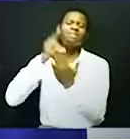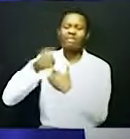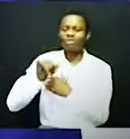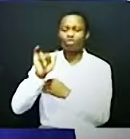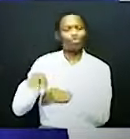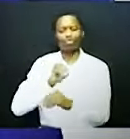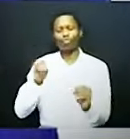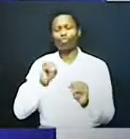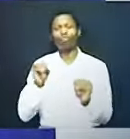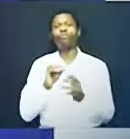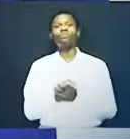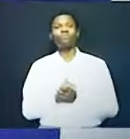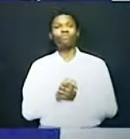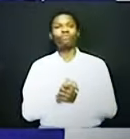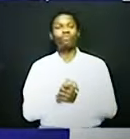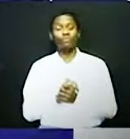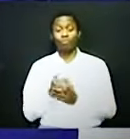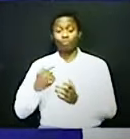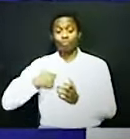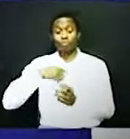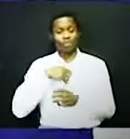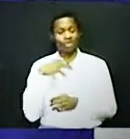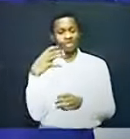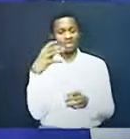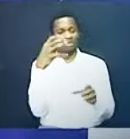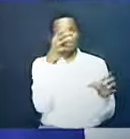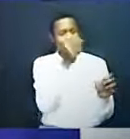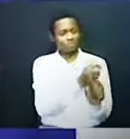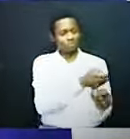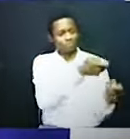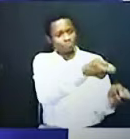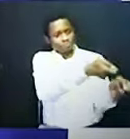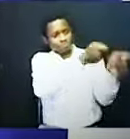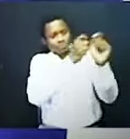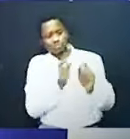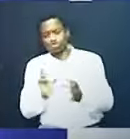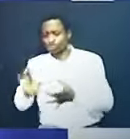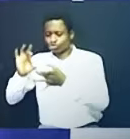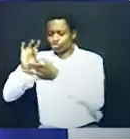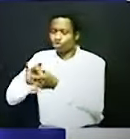Now we have been adopted into the family of God.